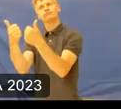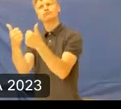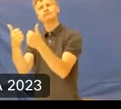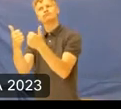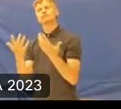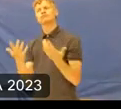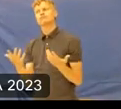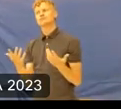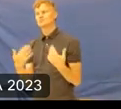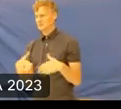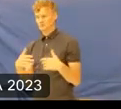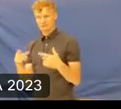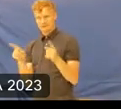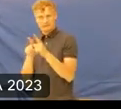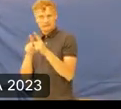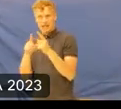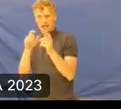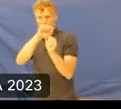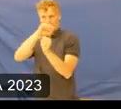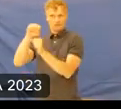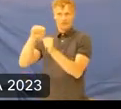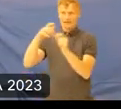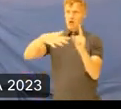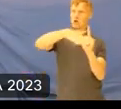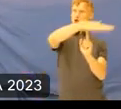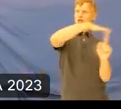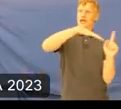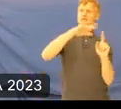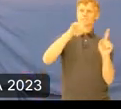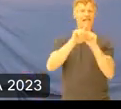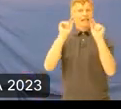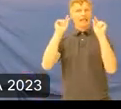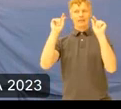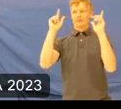we wouldn't communication either be completely redundant or it would misfire.